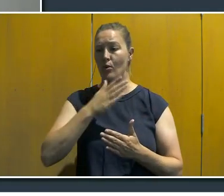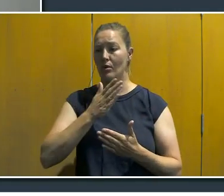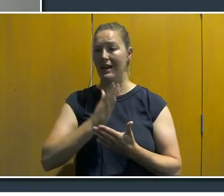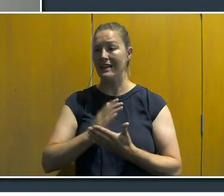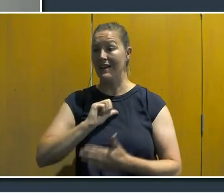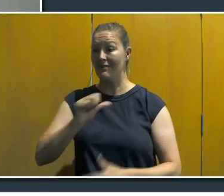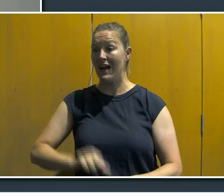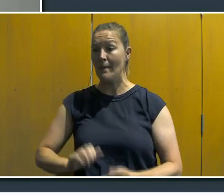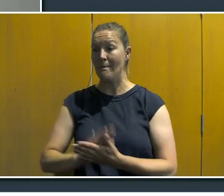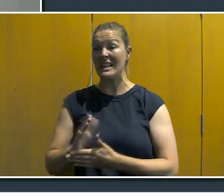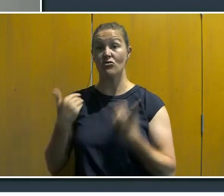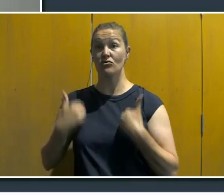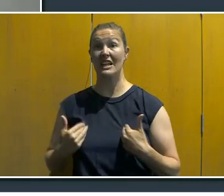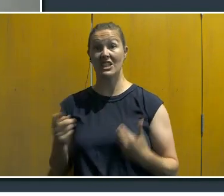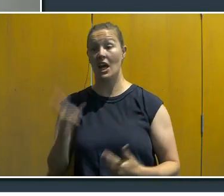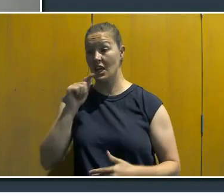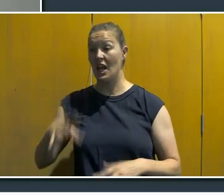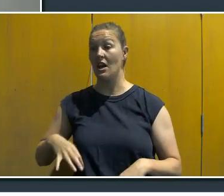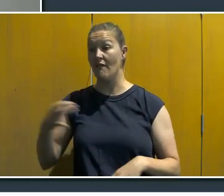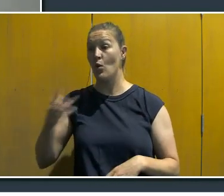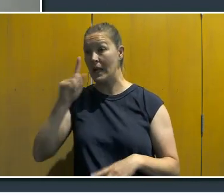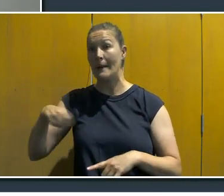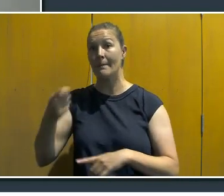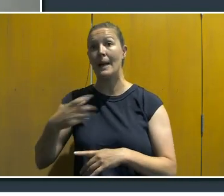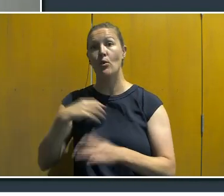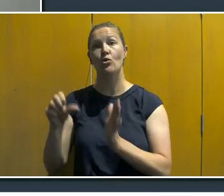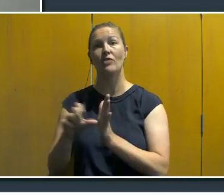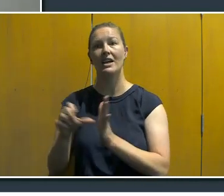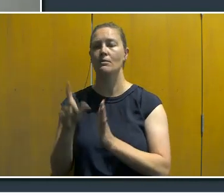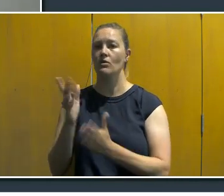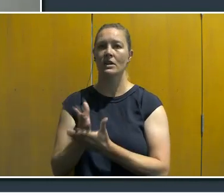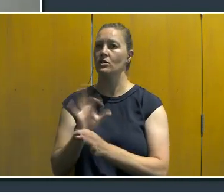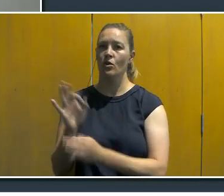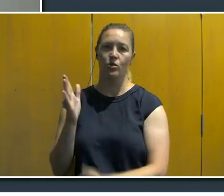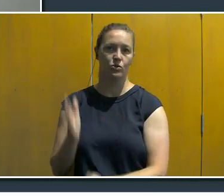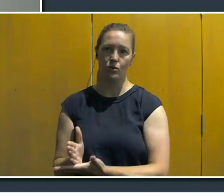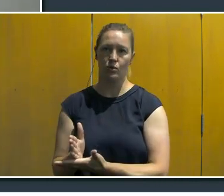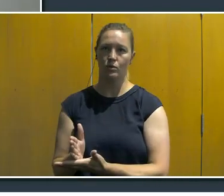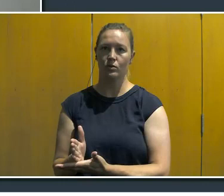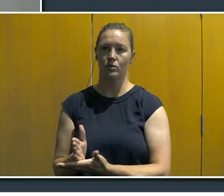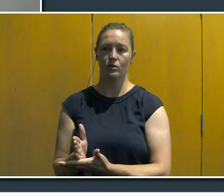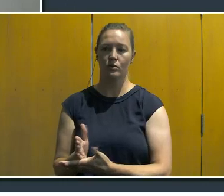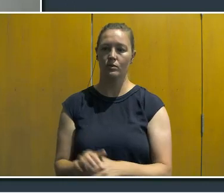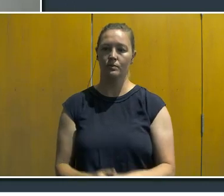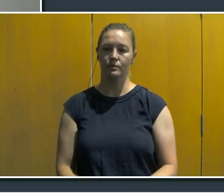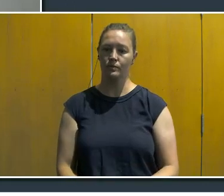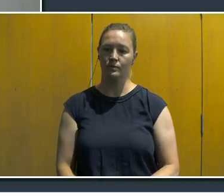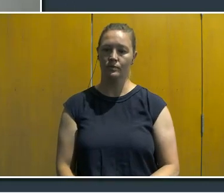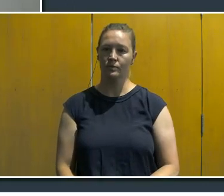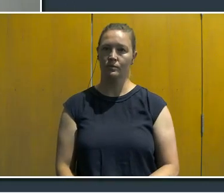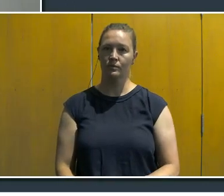rich and you can afford to pay more rates. Well, that certainly isn't the case in my case.